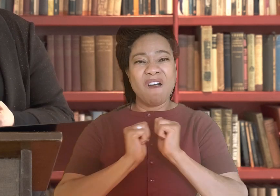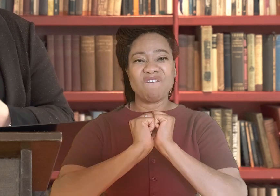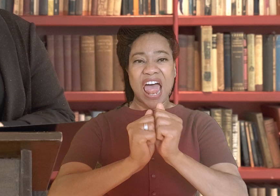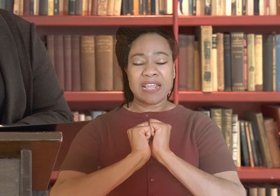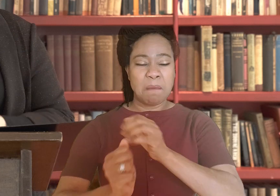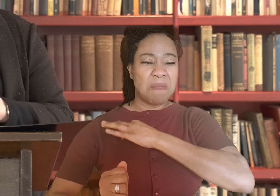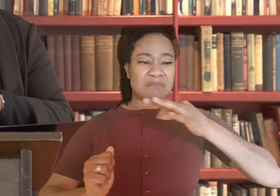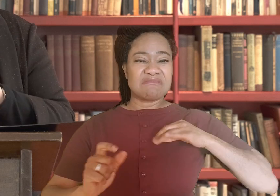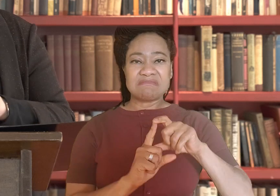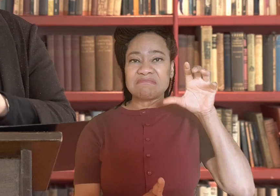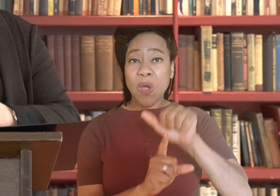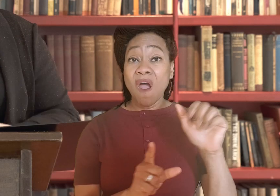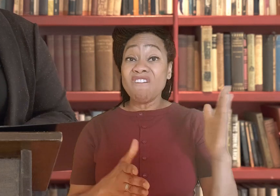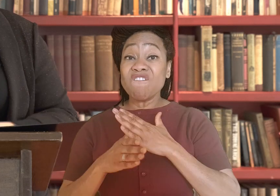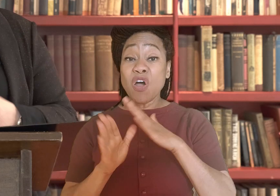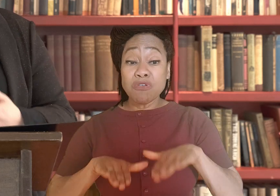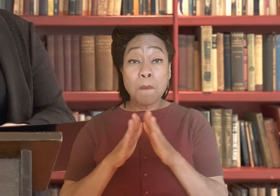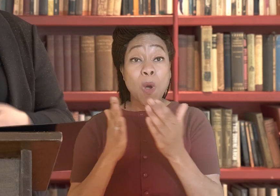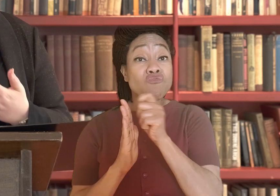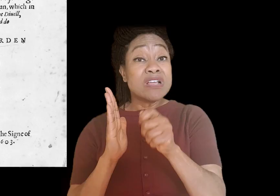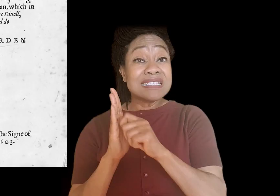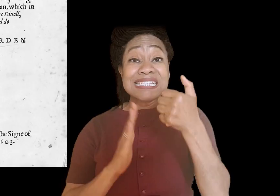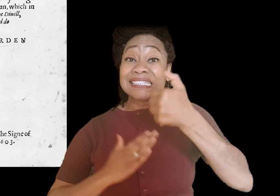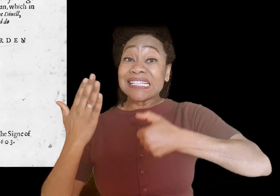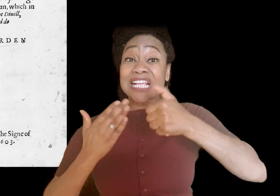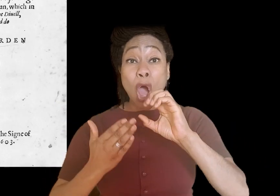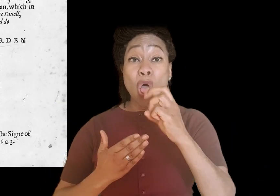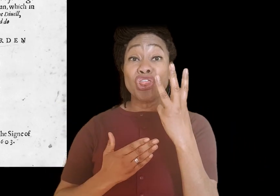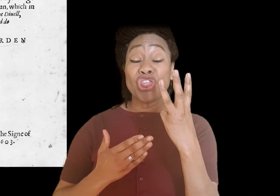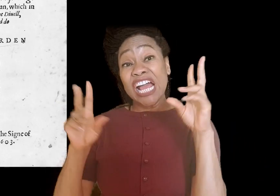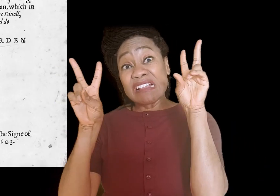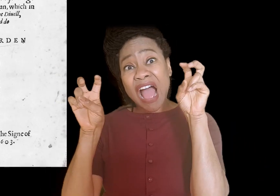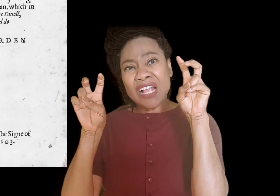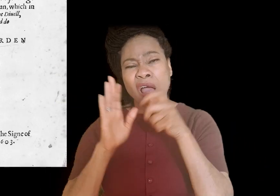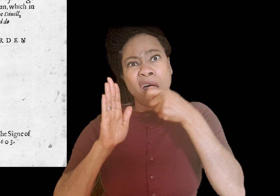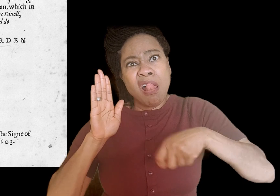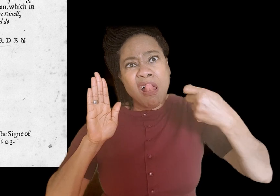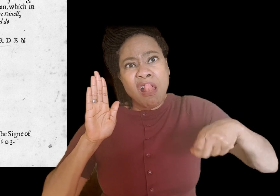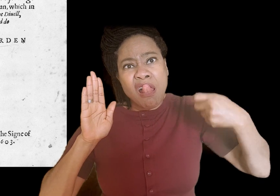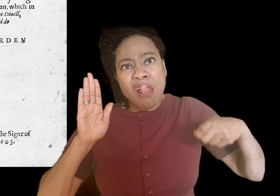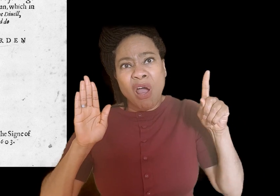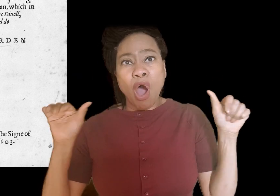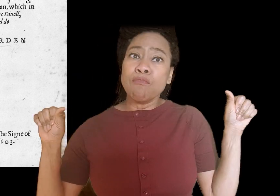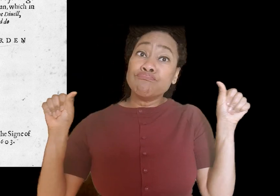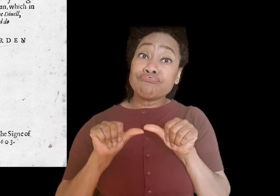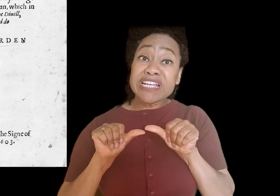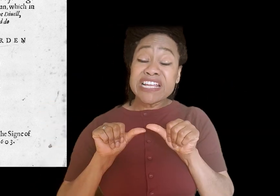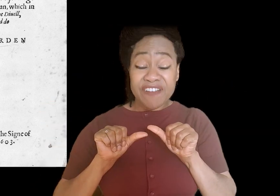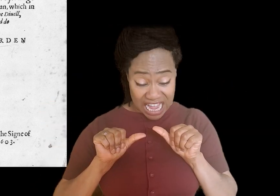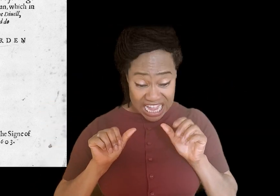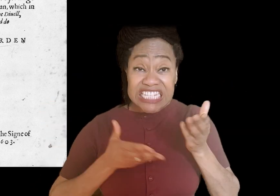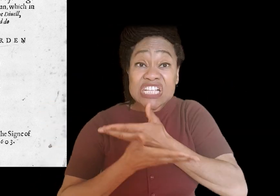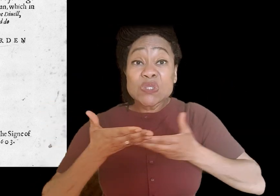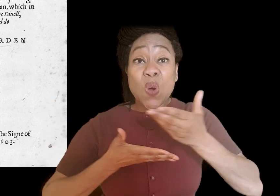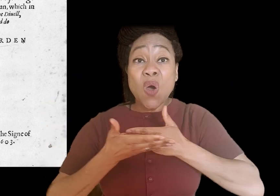book on hysteria was written in 1603 and had the rather catchy title of A Brief Discourse of a Disease Known as Suffocation